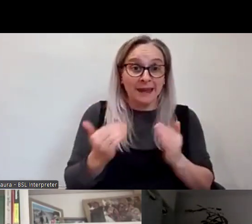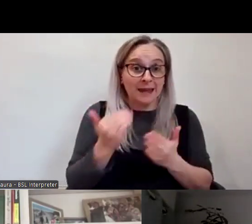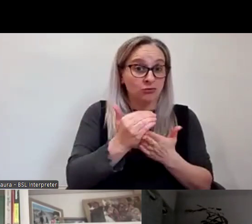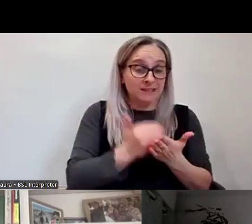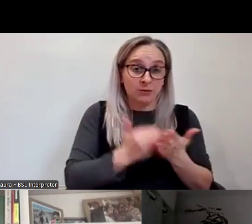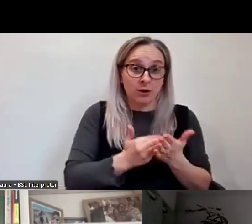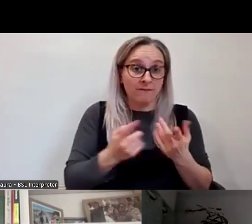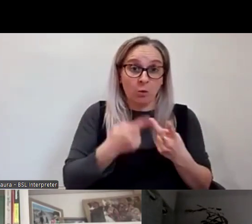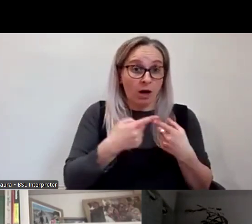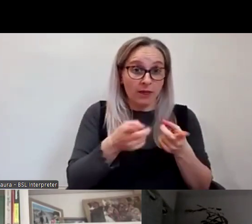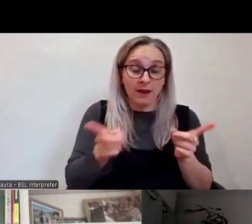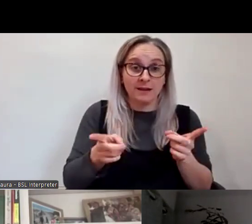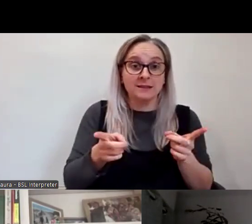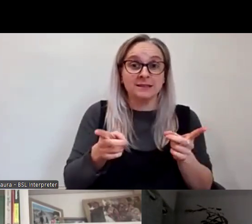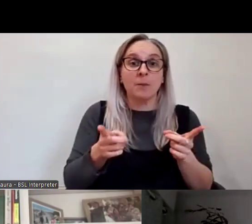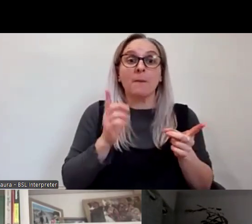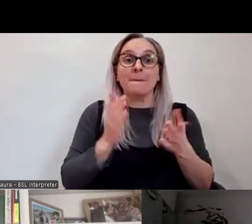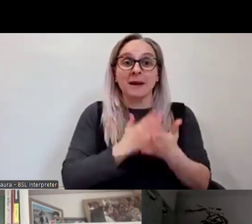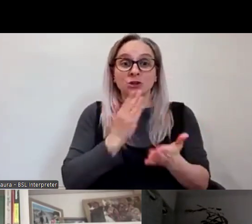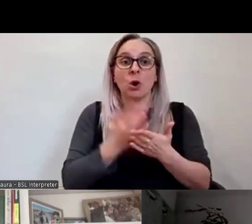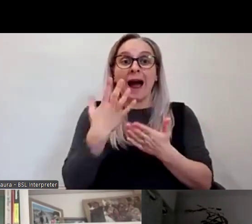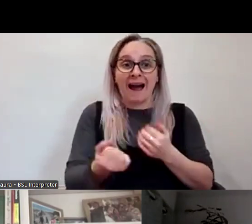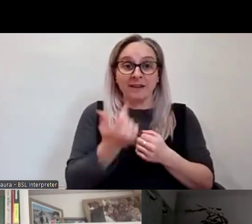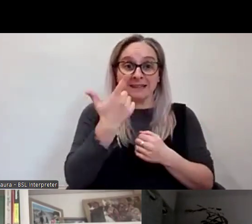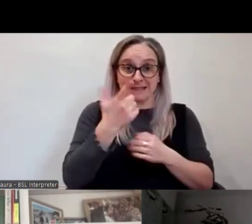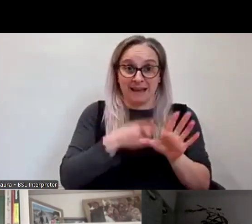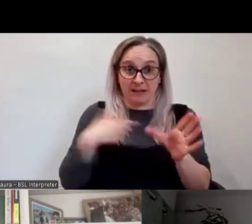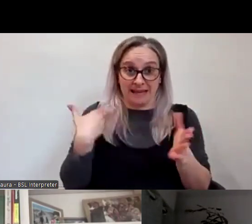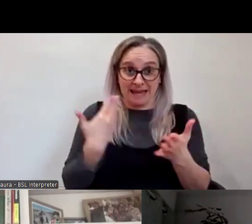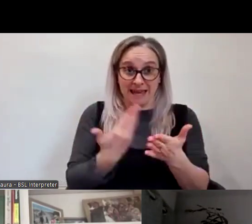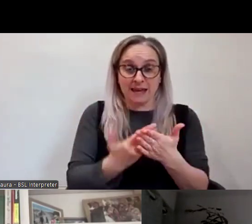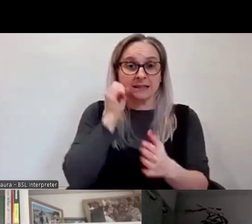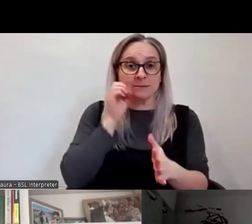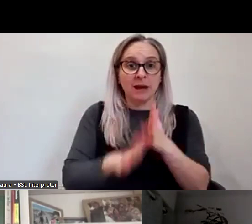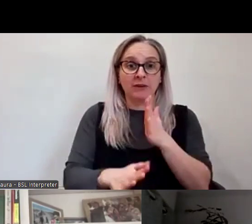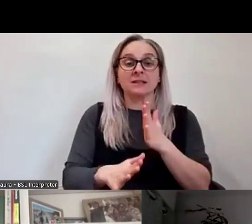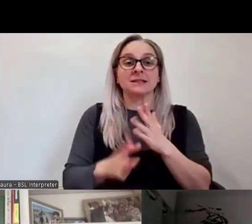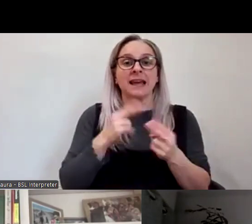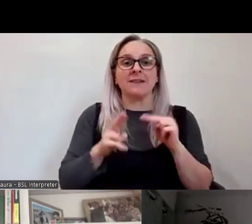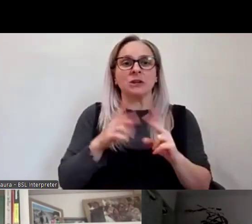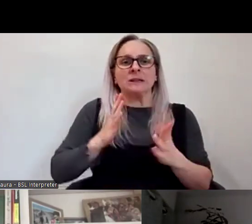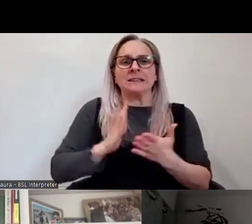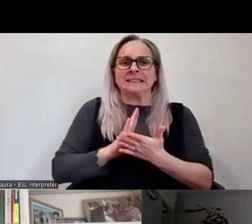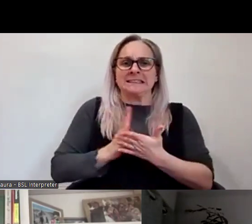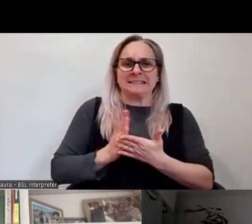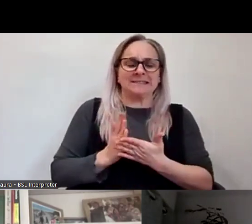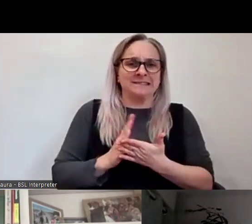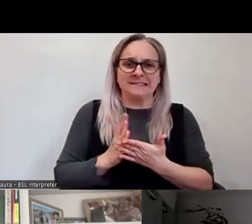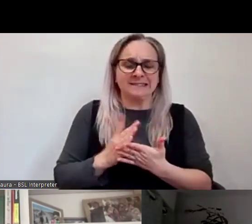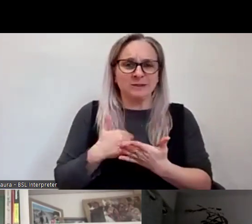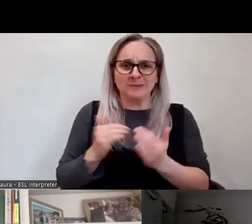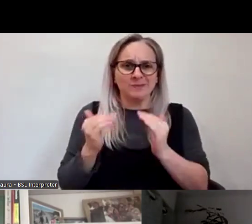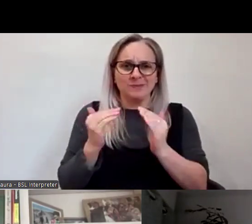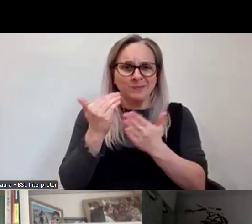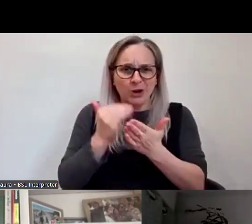need to have that 7 years plus. So if you're by any way, if it's looking a bit wobbly in any way, shape, or form, I would not apply for that,